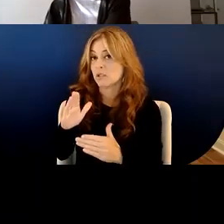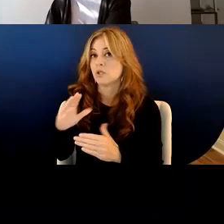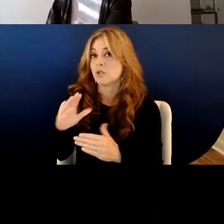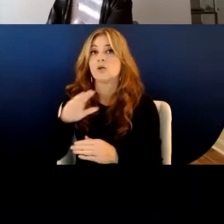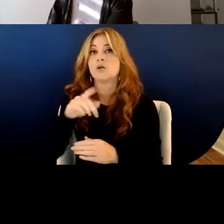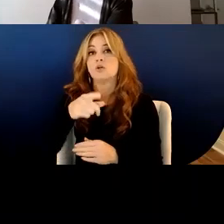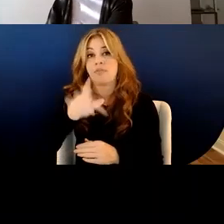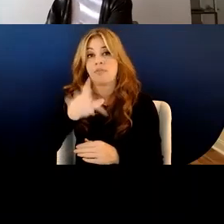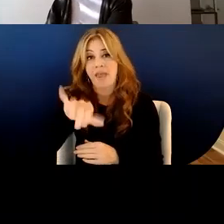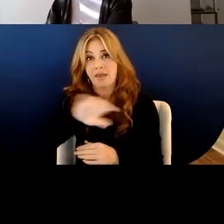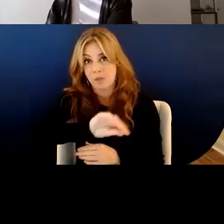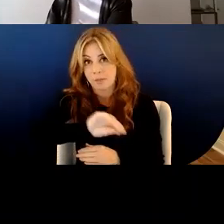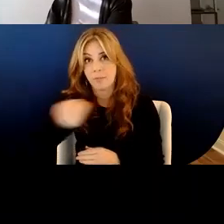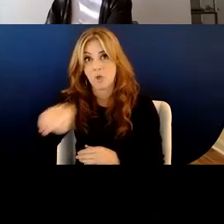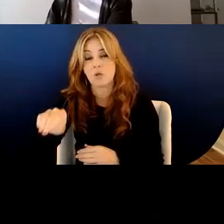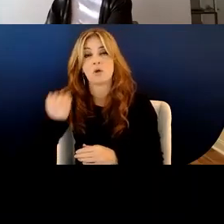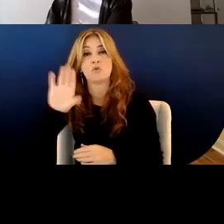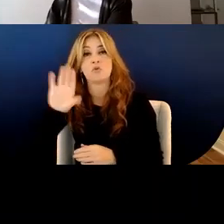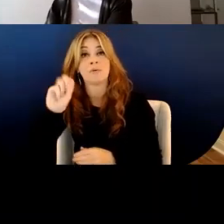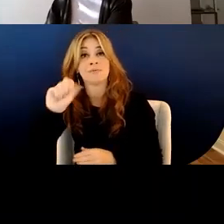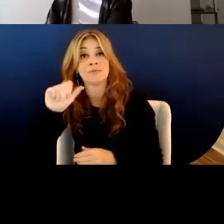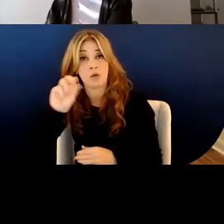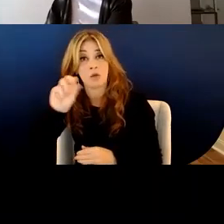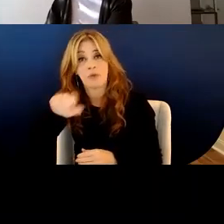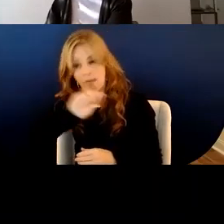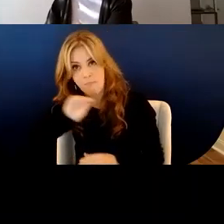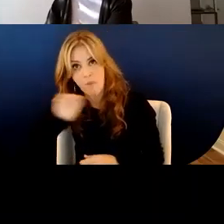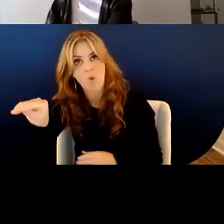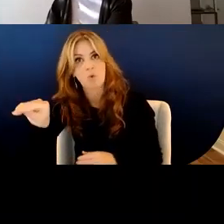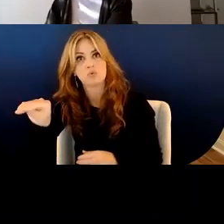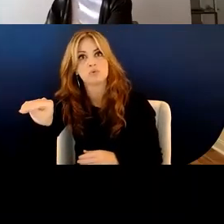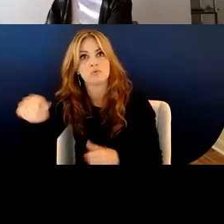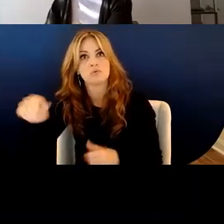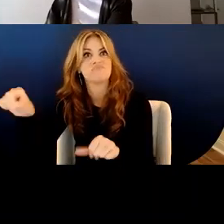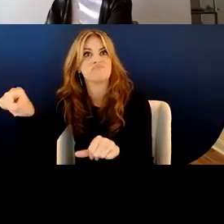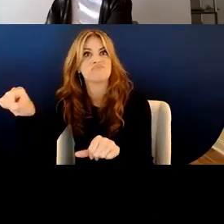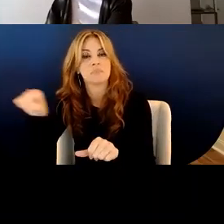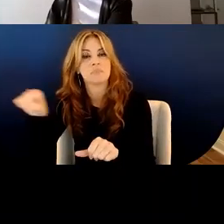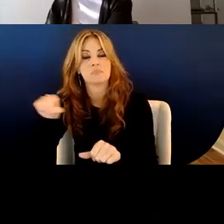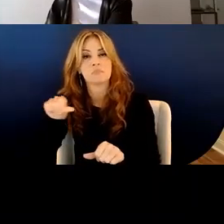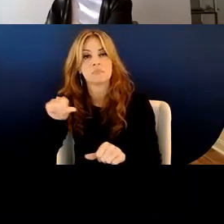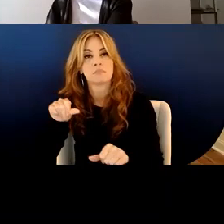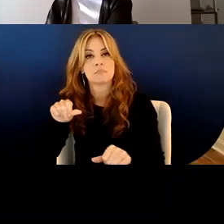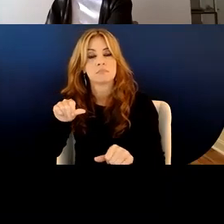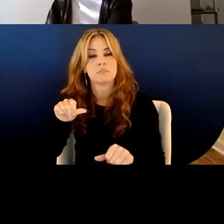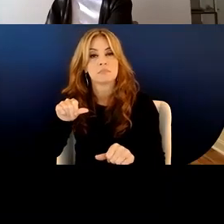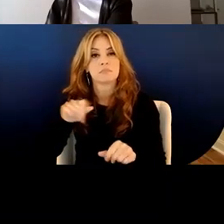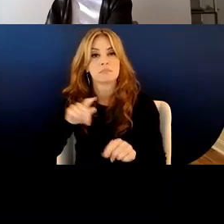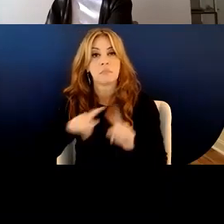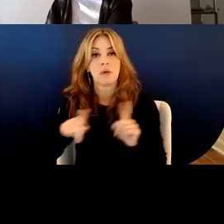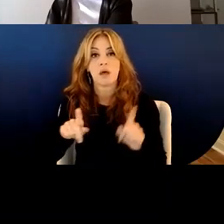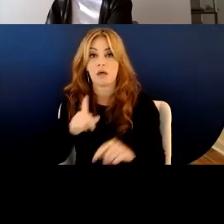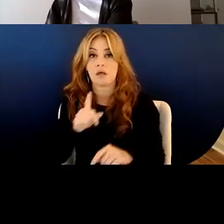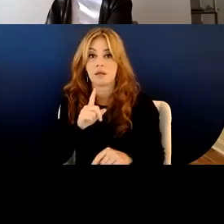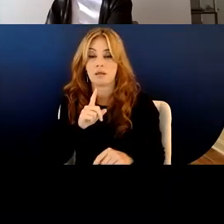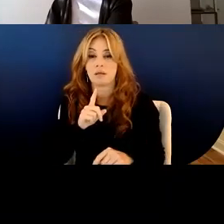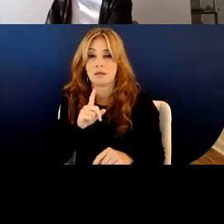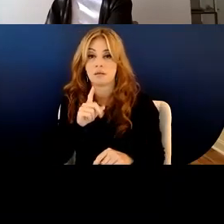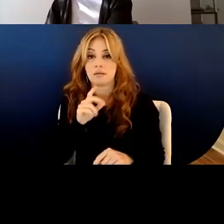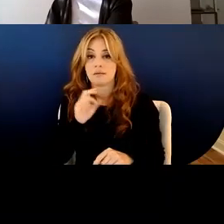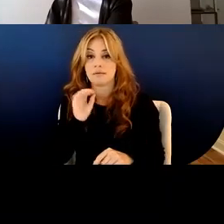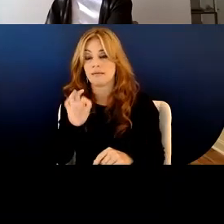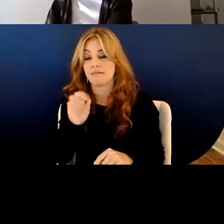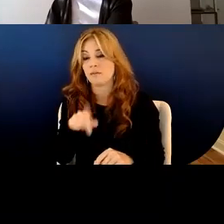different sites and hosted there, but the actual, if you search